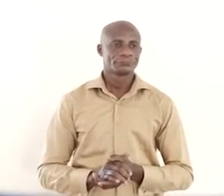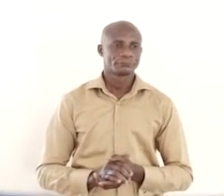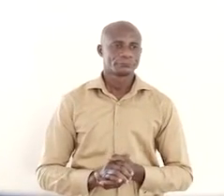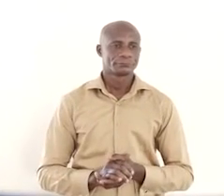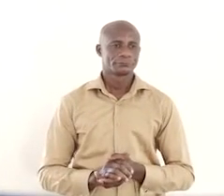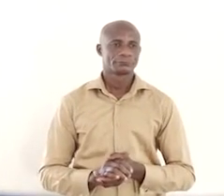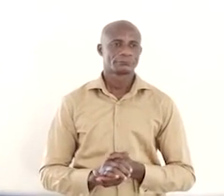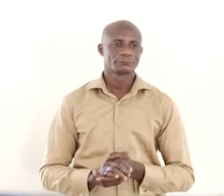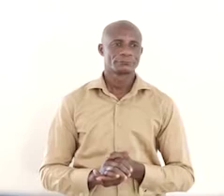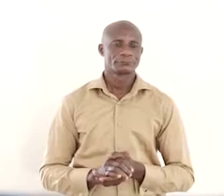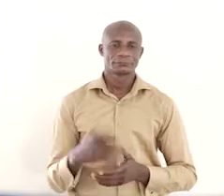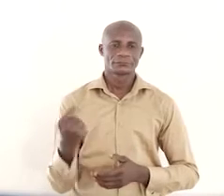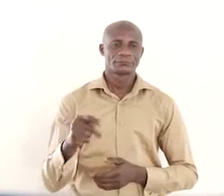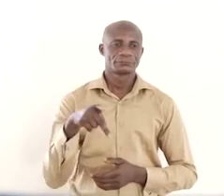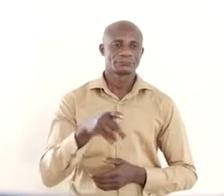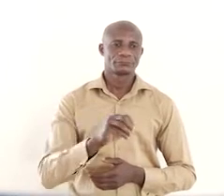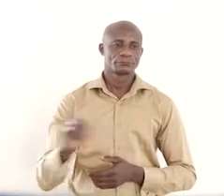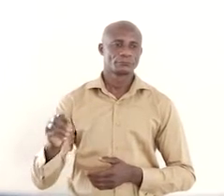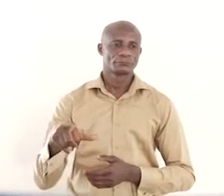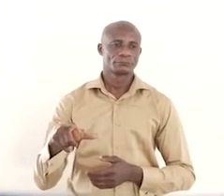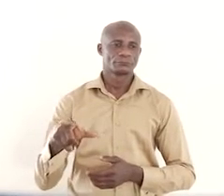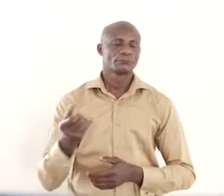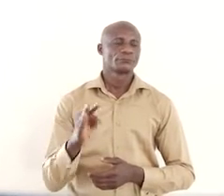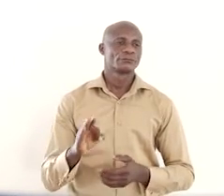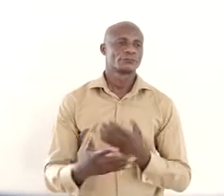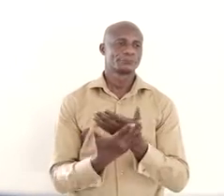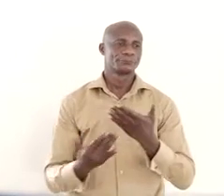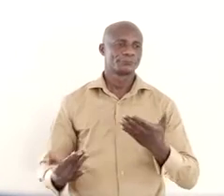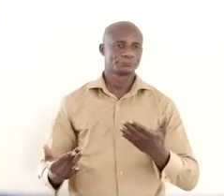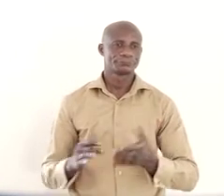The pool of blood,